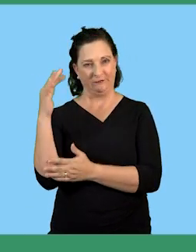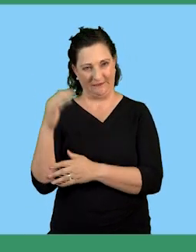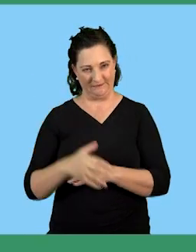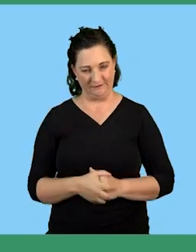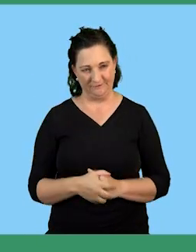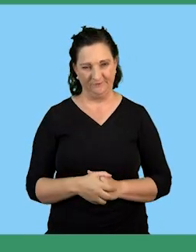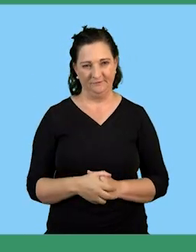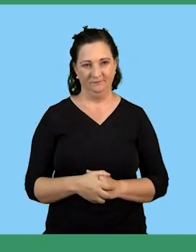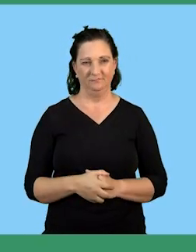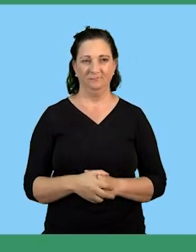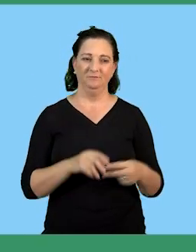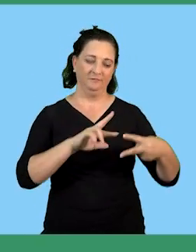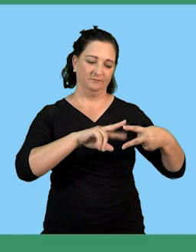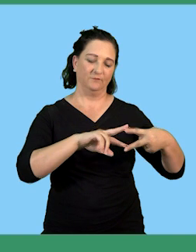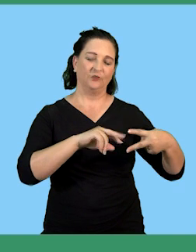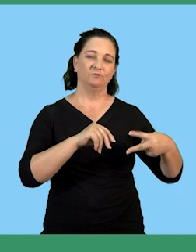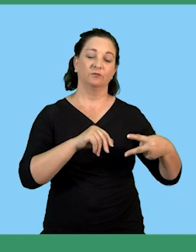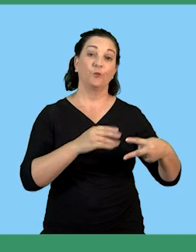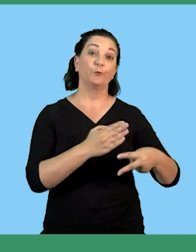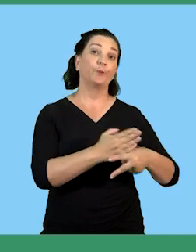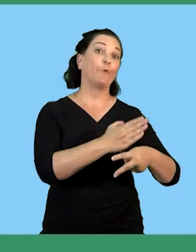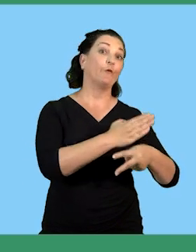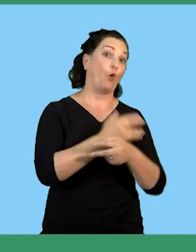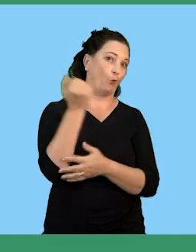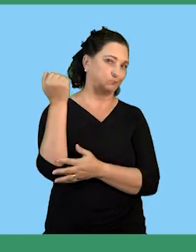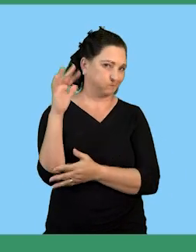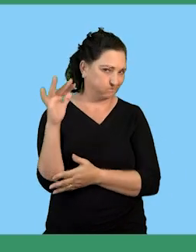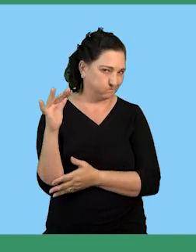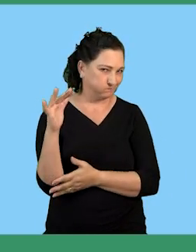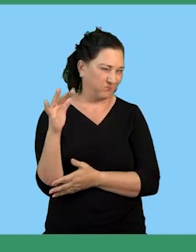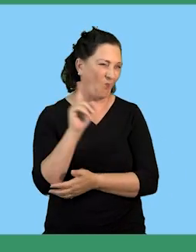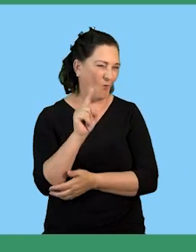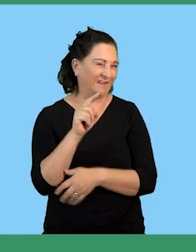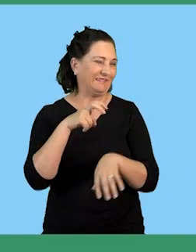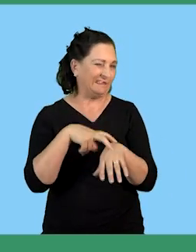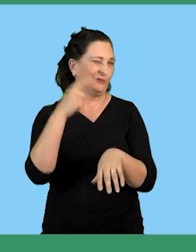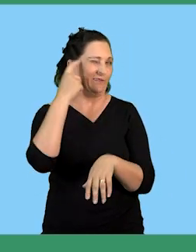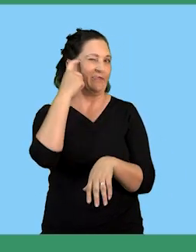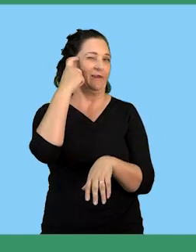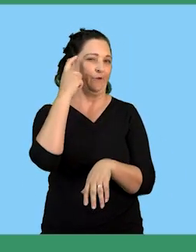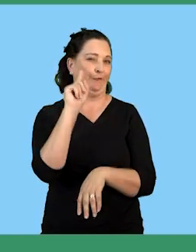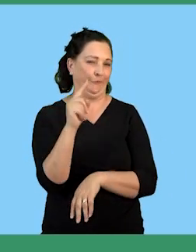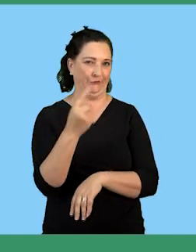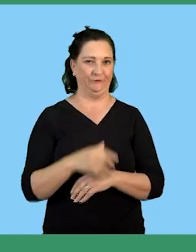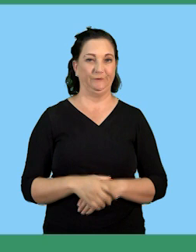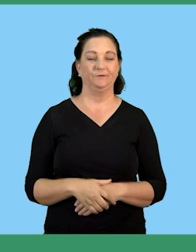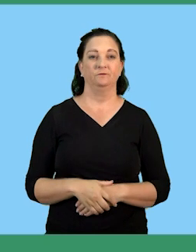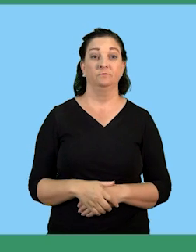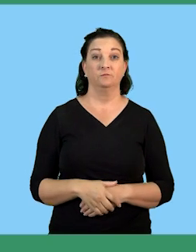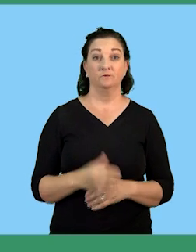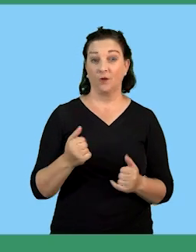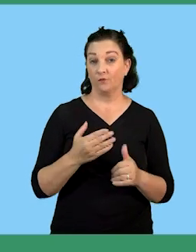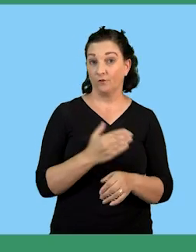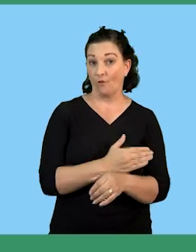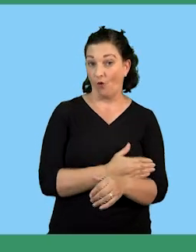a presentation. So basically here they're talking about before the actual presentation. So what must you consider? Right, before